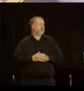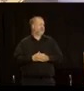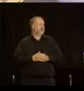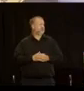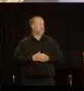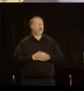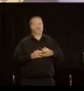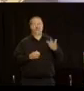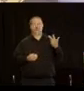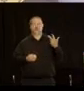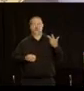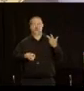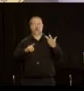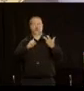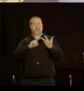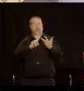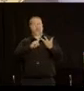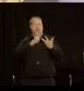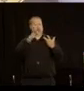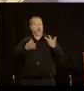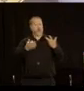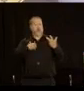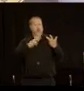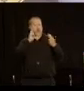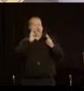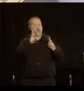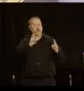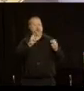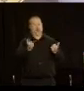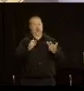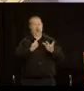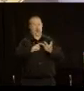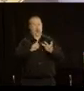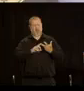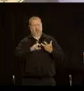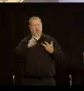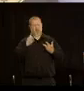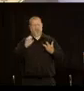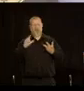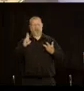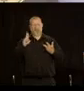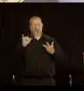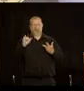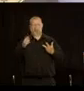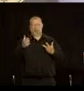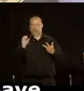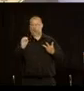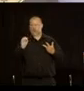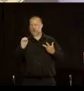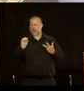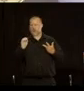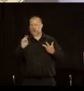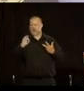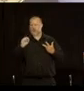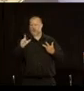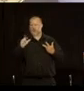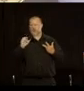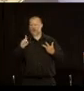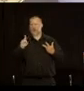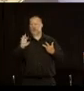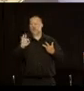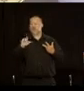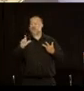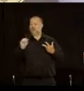And the third extraordinary individual that I have the honor of highlighting tonight is Daniel Reno of Maitland, Florida. All right, where's